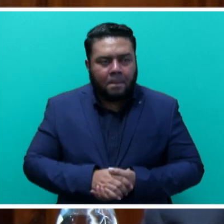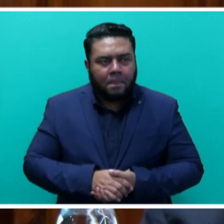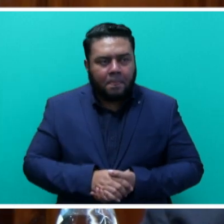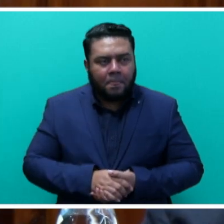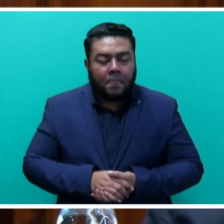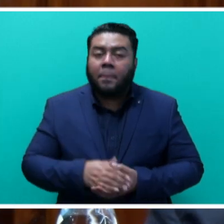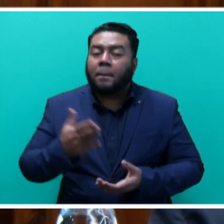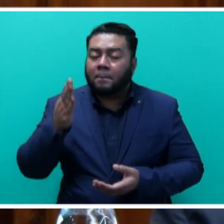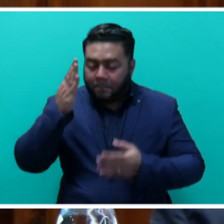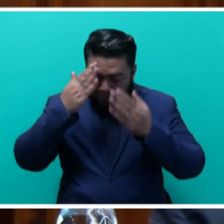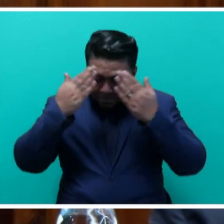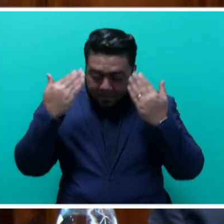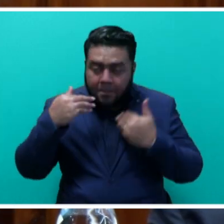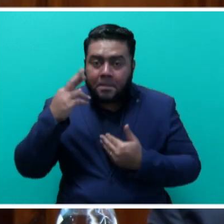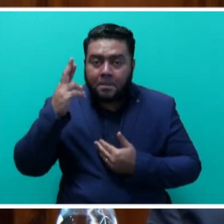Mr. Speaker, sir,